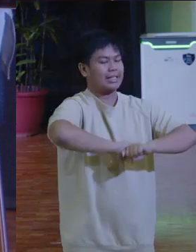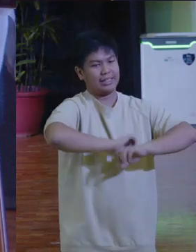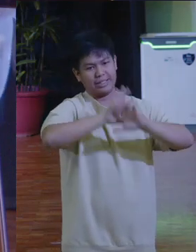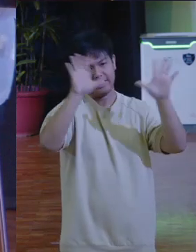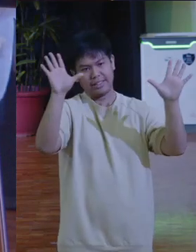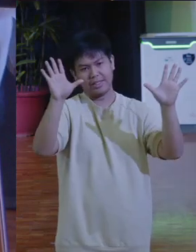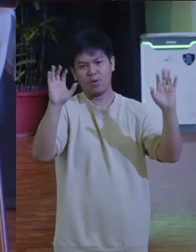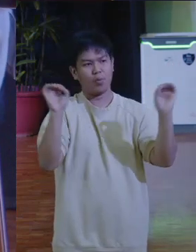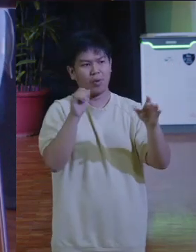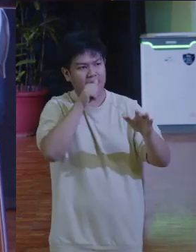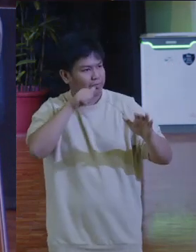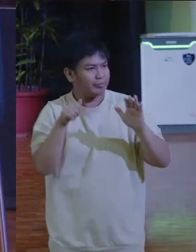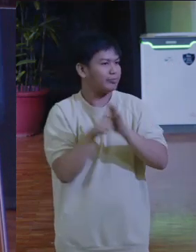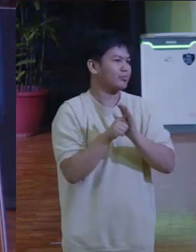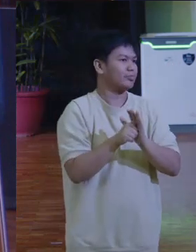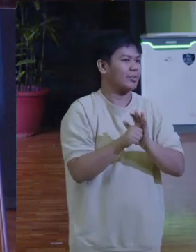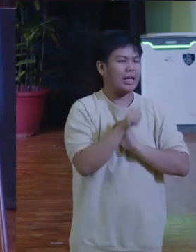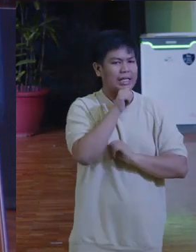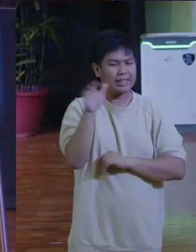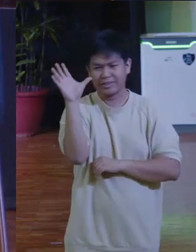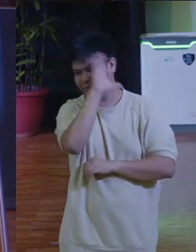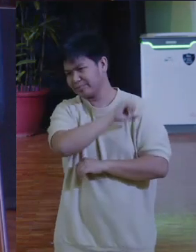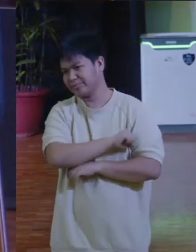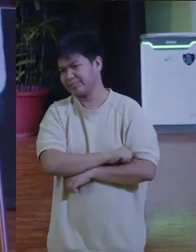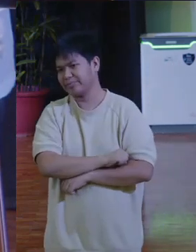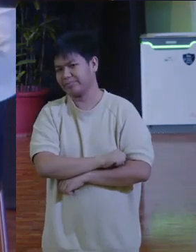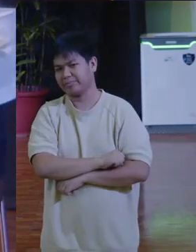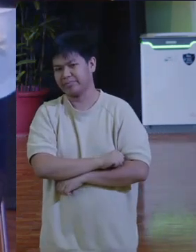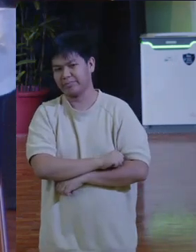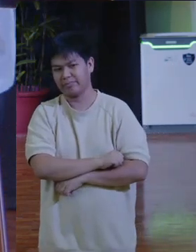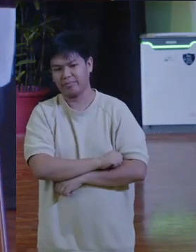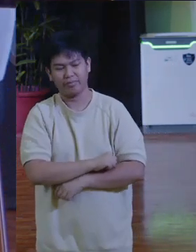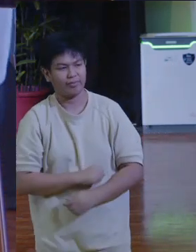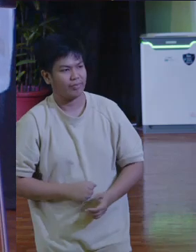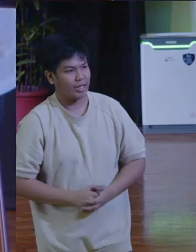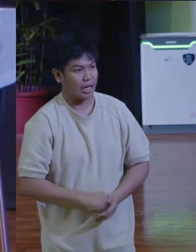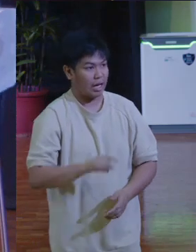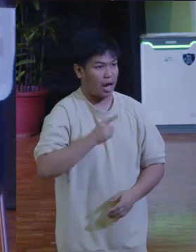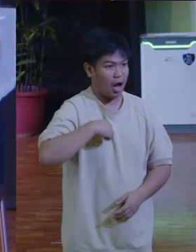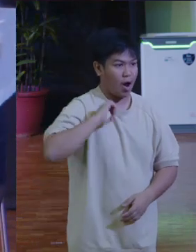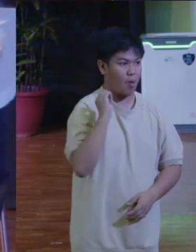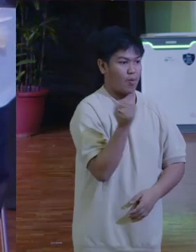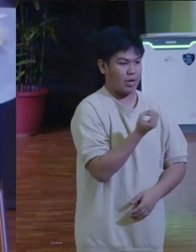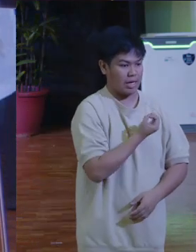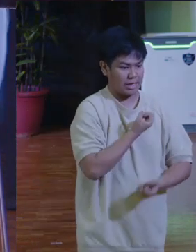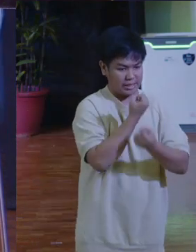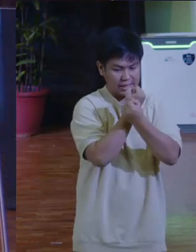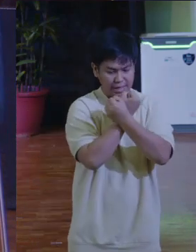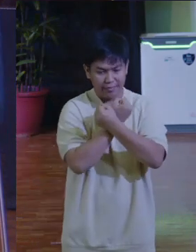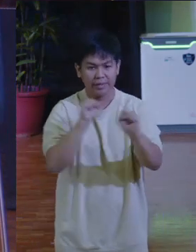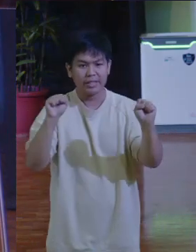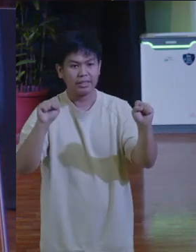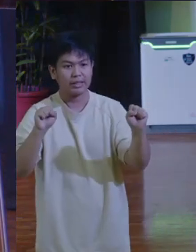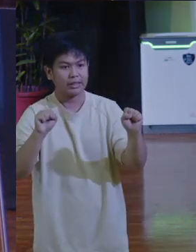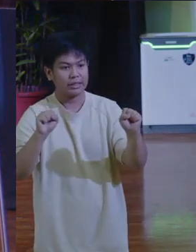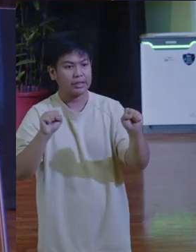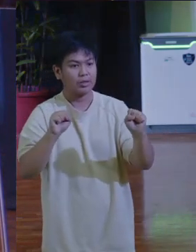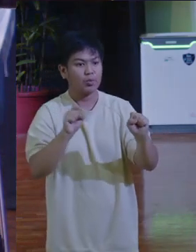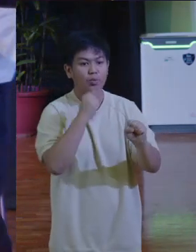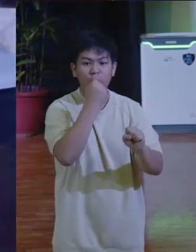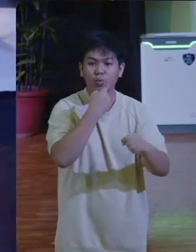ay alinsunod sa katotohanan na ang ating kaligtasan ay gawain ng